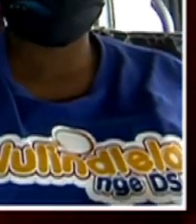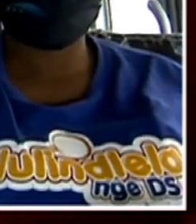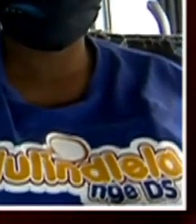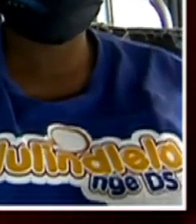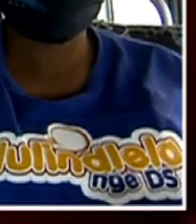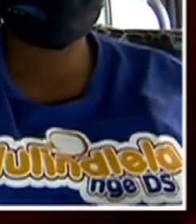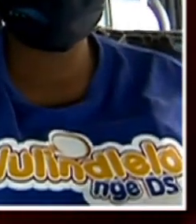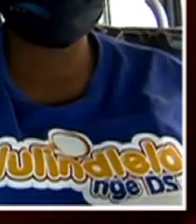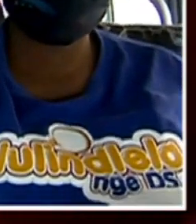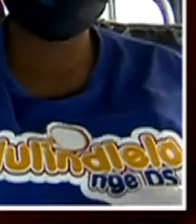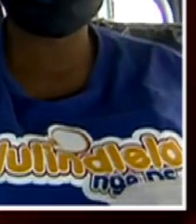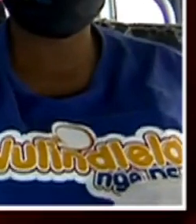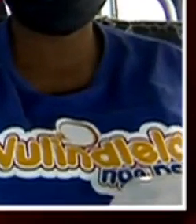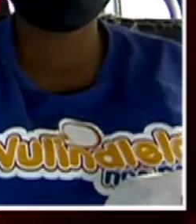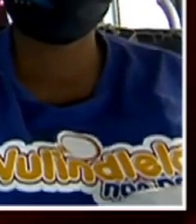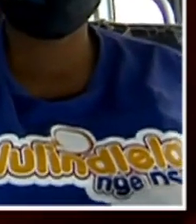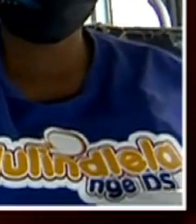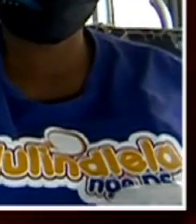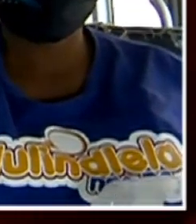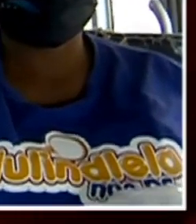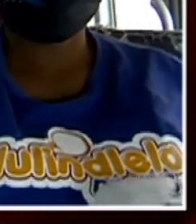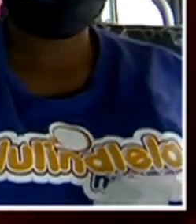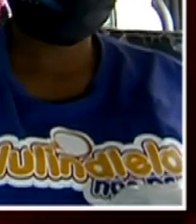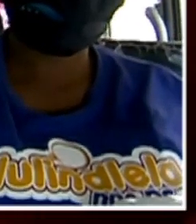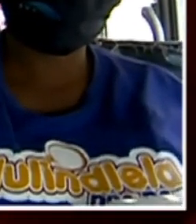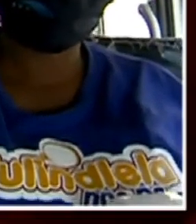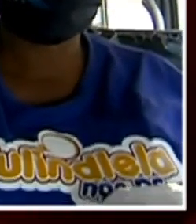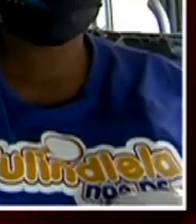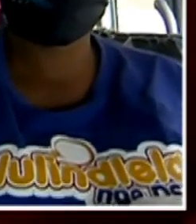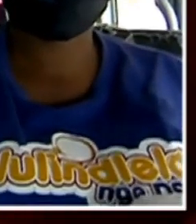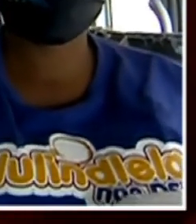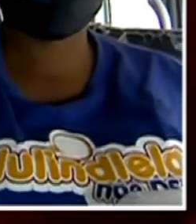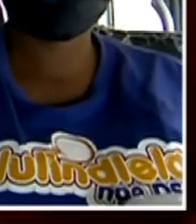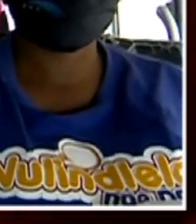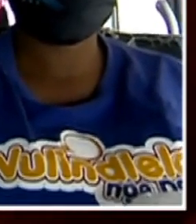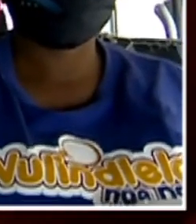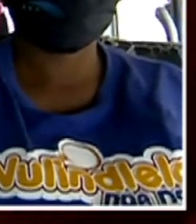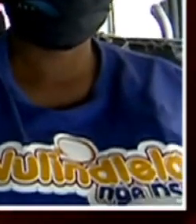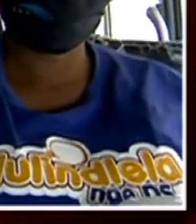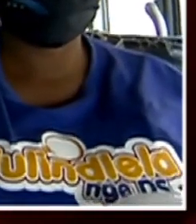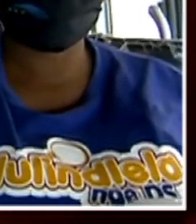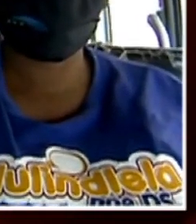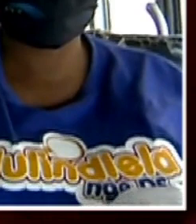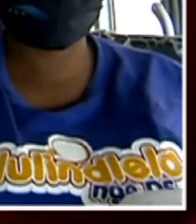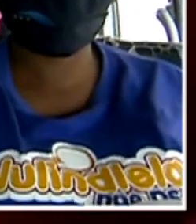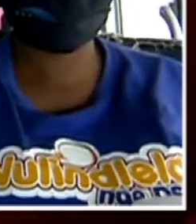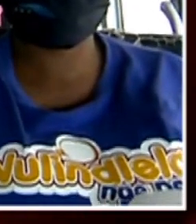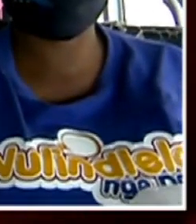in Alexandra, I understand, with the very latest. Chriselda, very good morning to you once again.